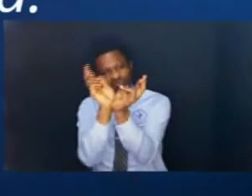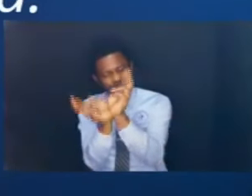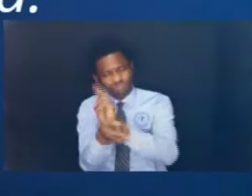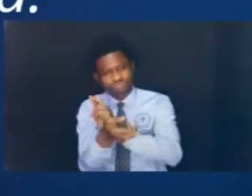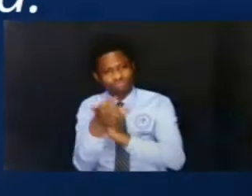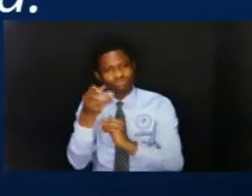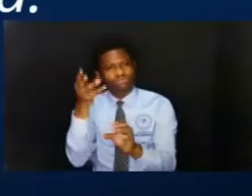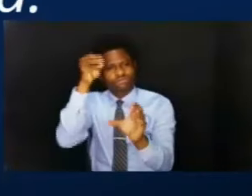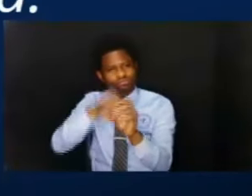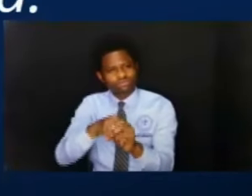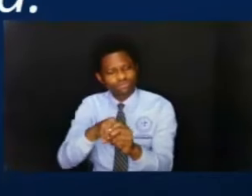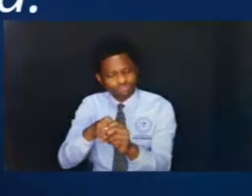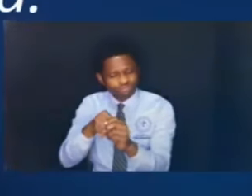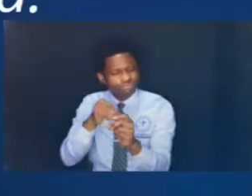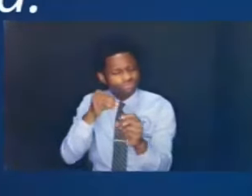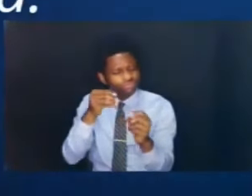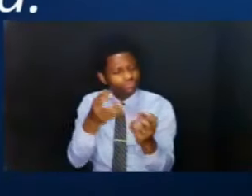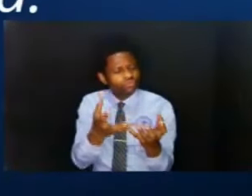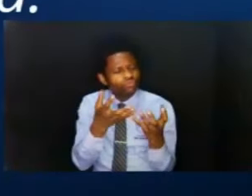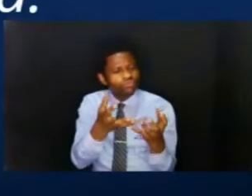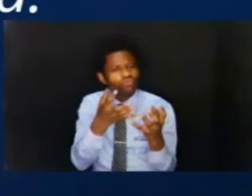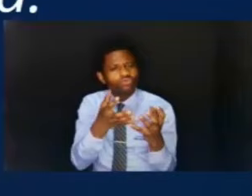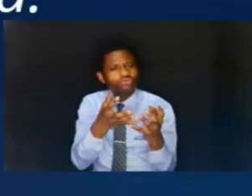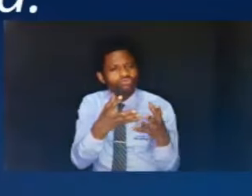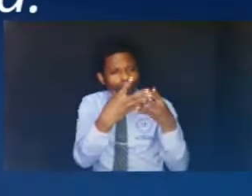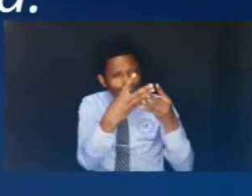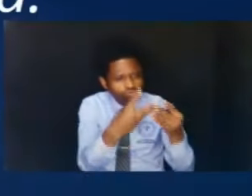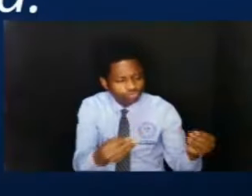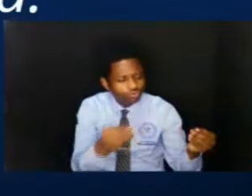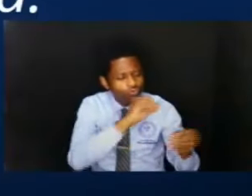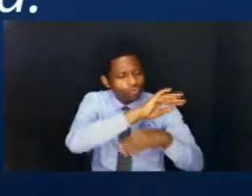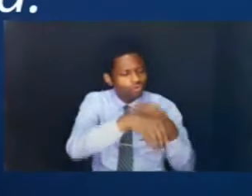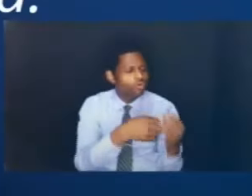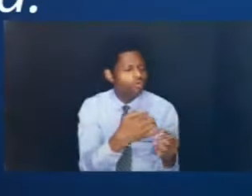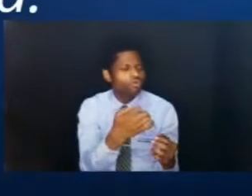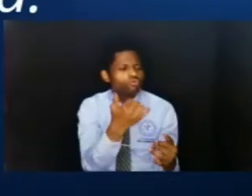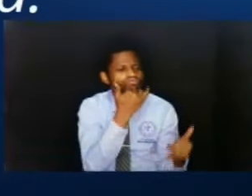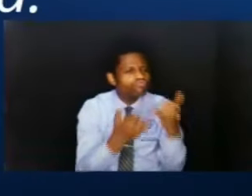repentance involve the attempt to rectify any consequences,